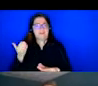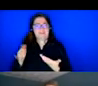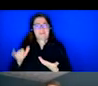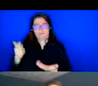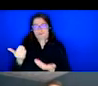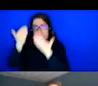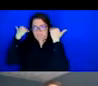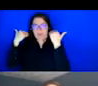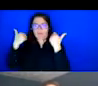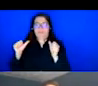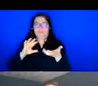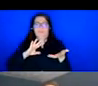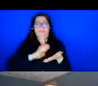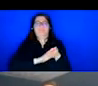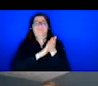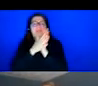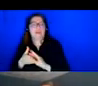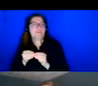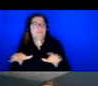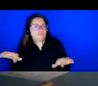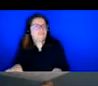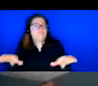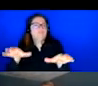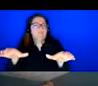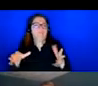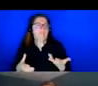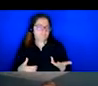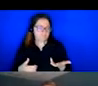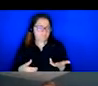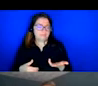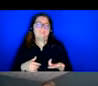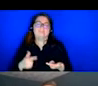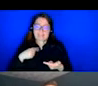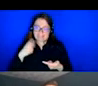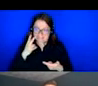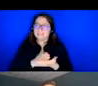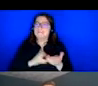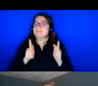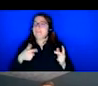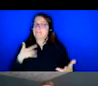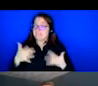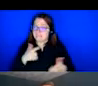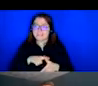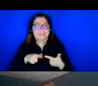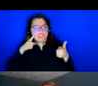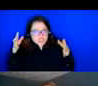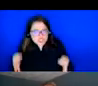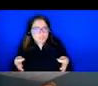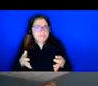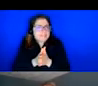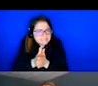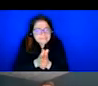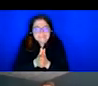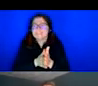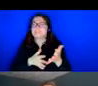some action planning as well. Some stuck, but I also see some excited, some determined, building on that too. So thank you